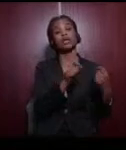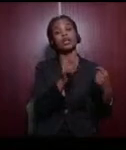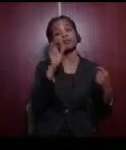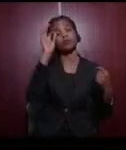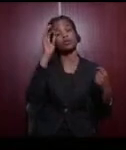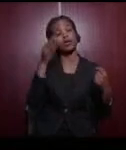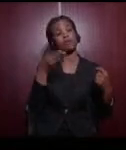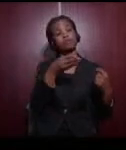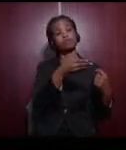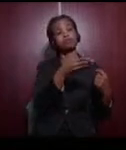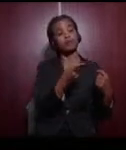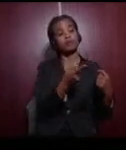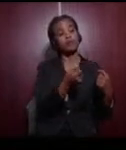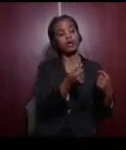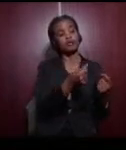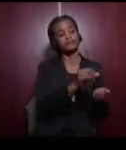drugs?